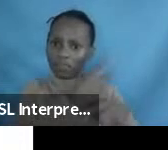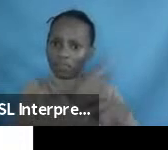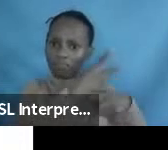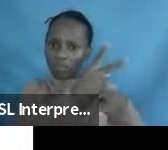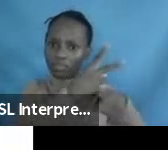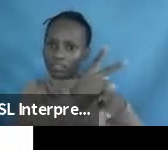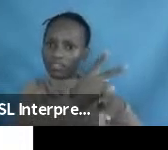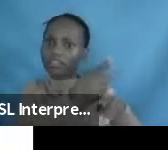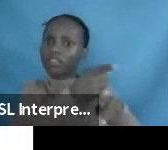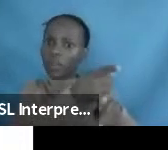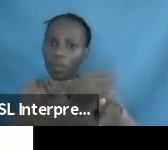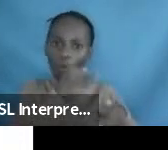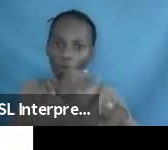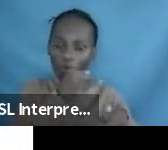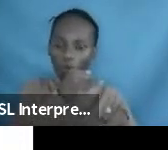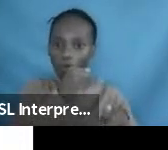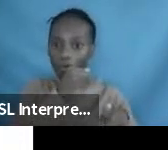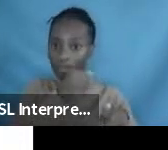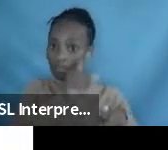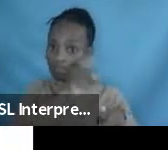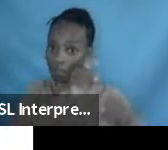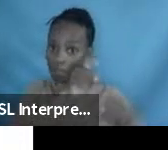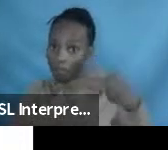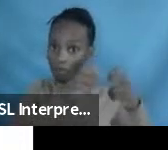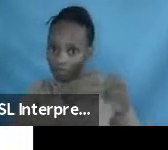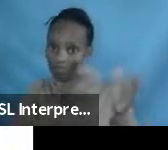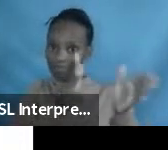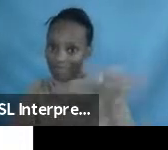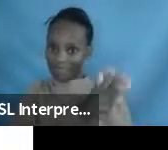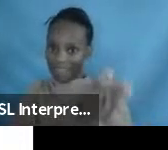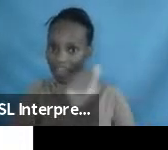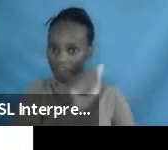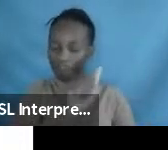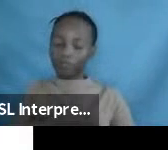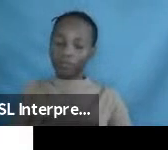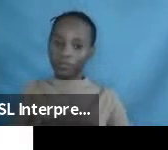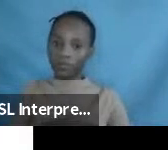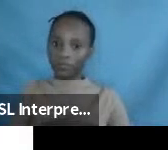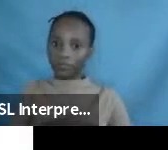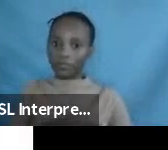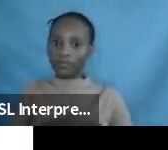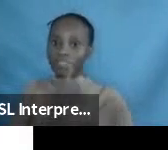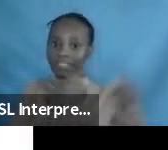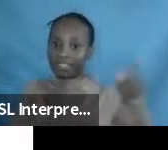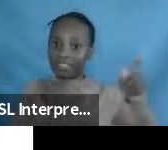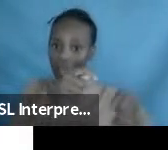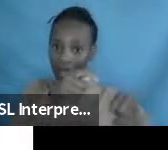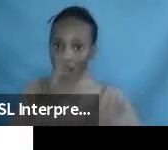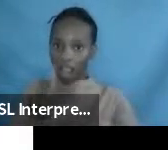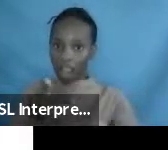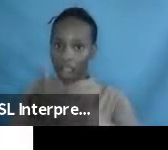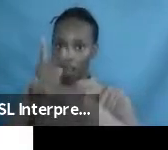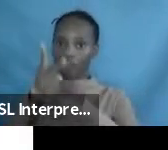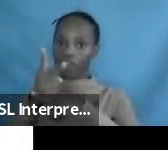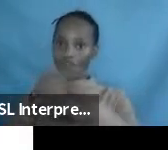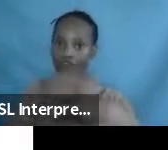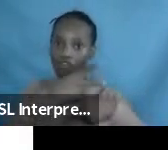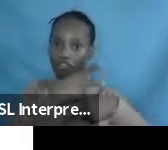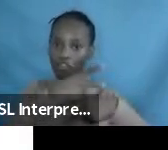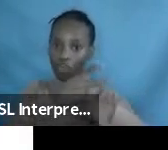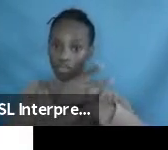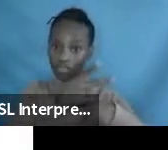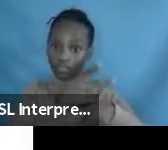use is one of the acts. The selling, hiring, and exchanging of infringing goods is one of them.